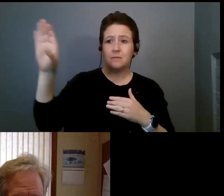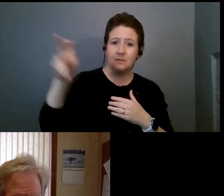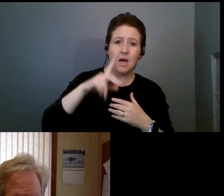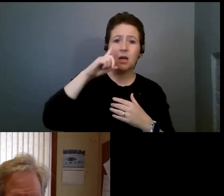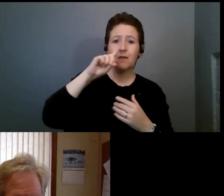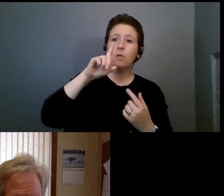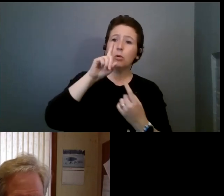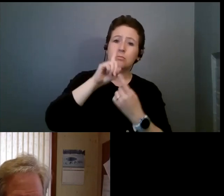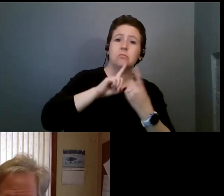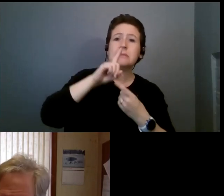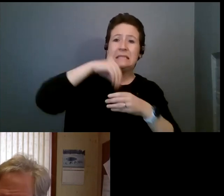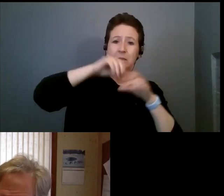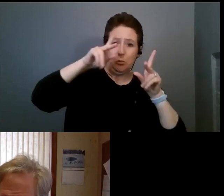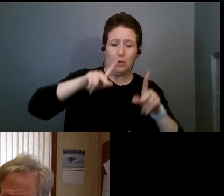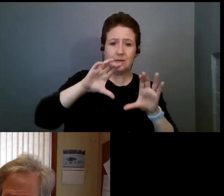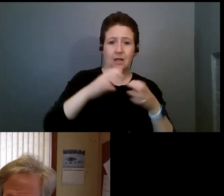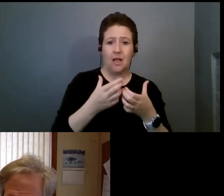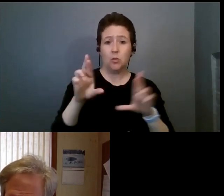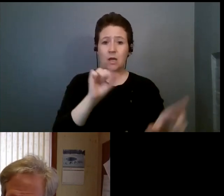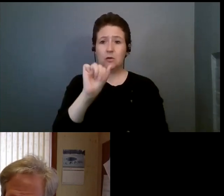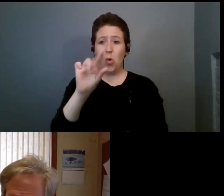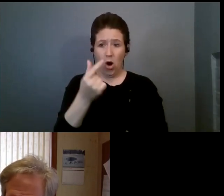classes in August.